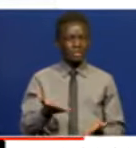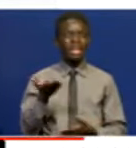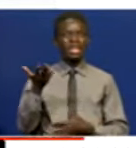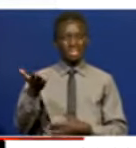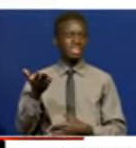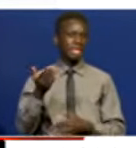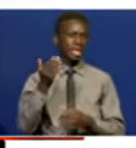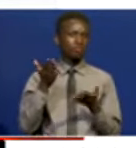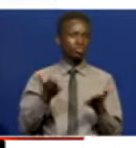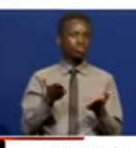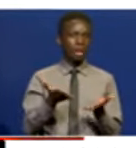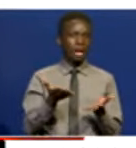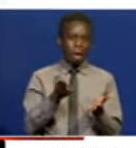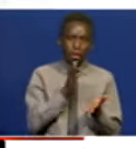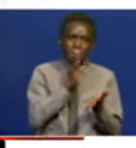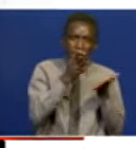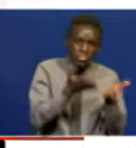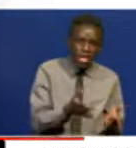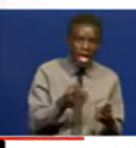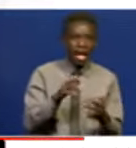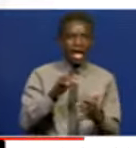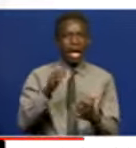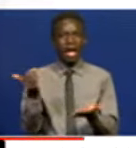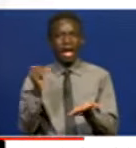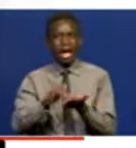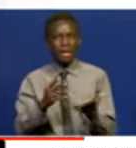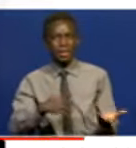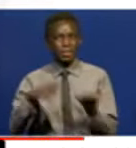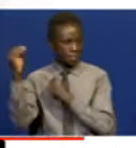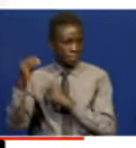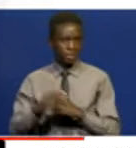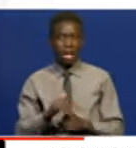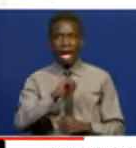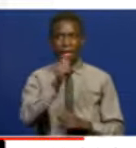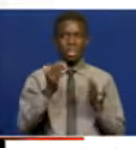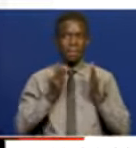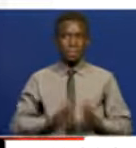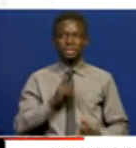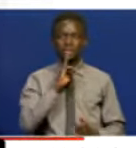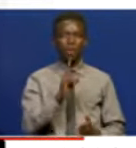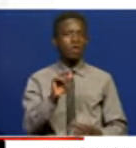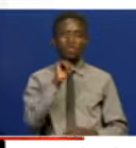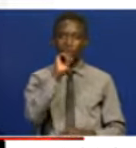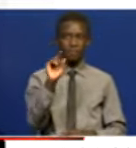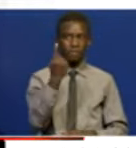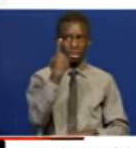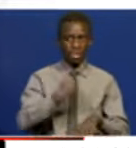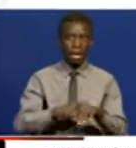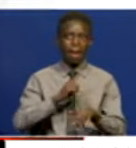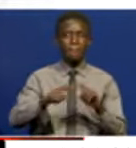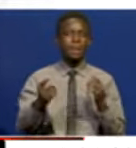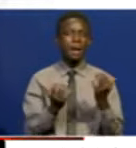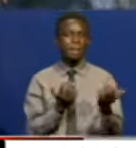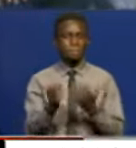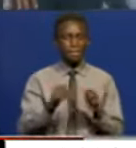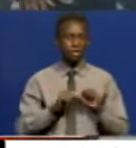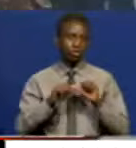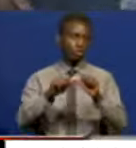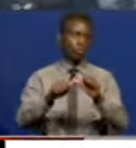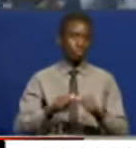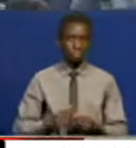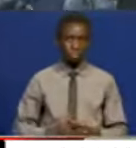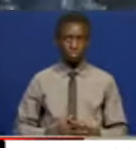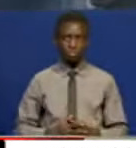absent again." George, ending the discussion, wrote, "Not the first time, but the business goes on."